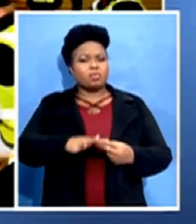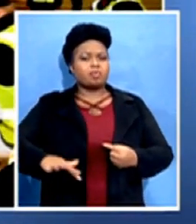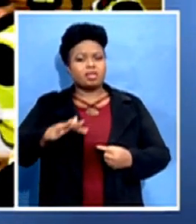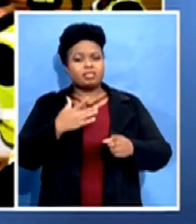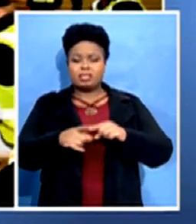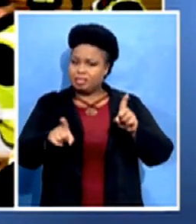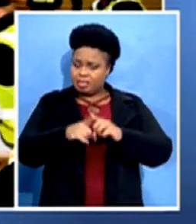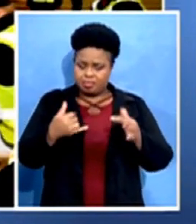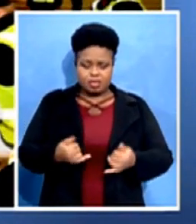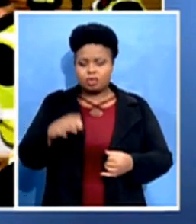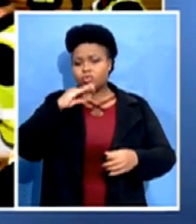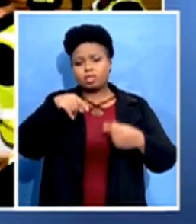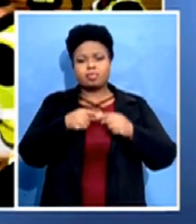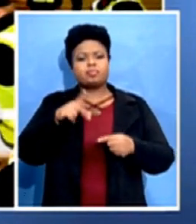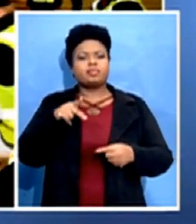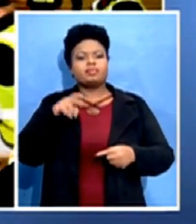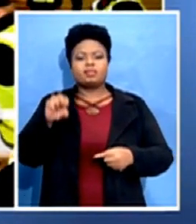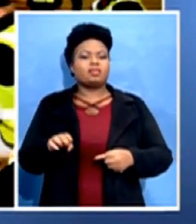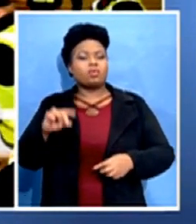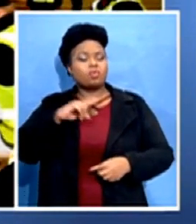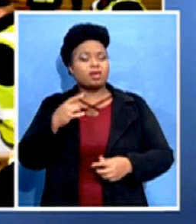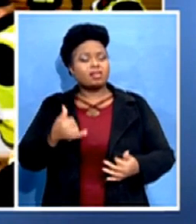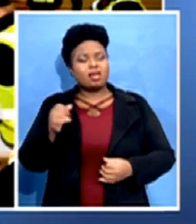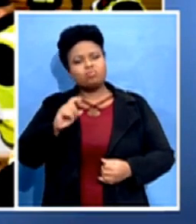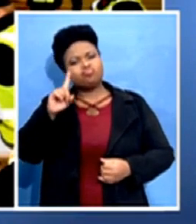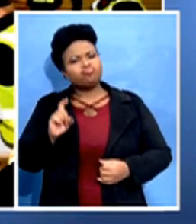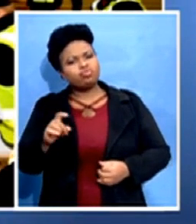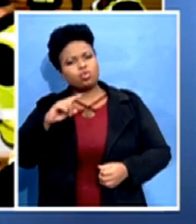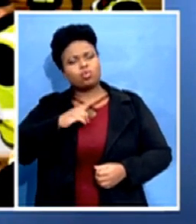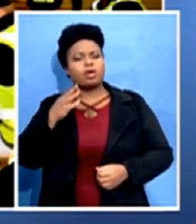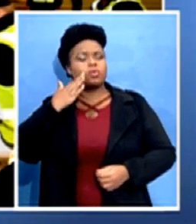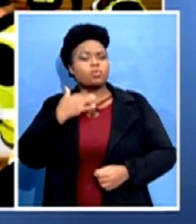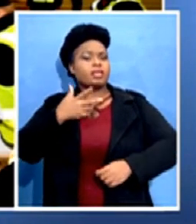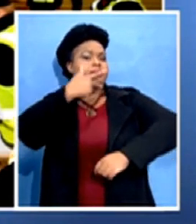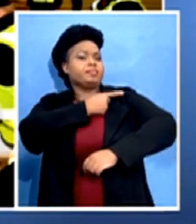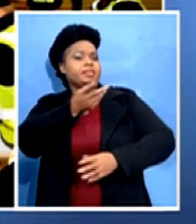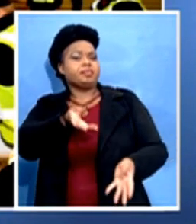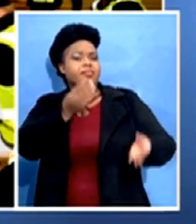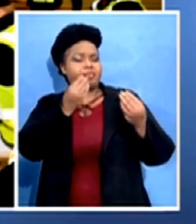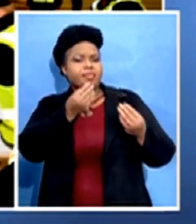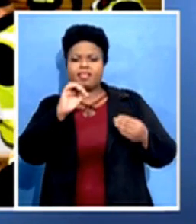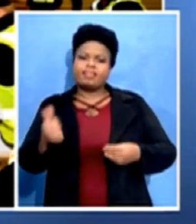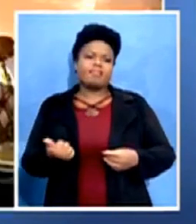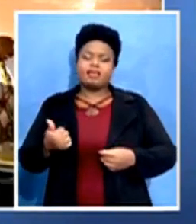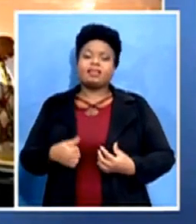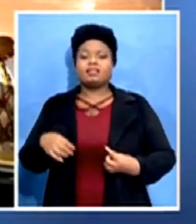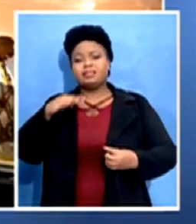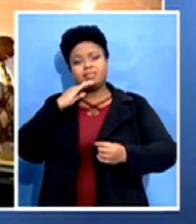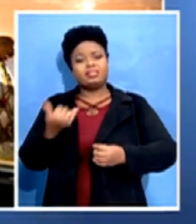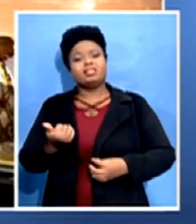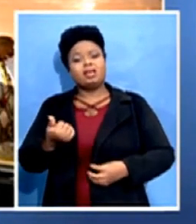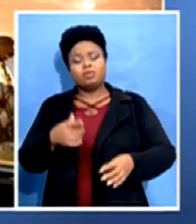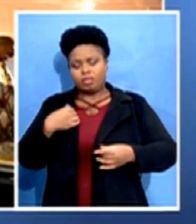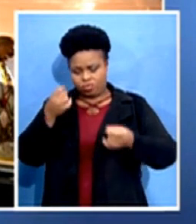And then the question is, as soon as we are getting this vaccine, we are going to be told that no, you don't